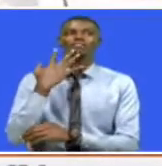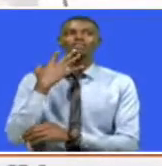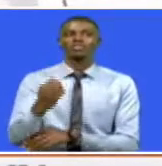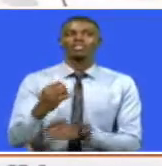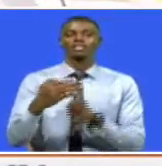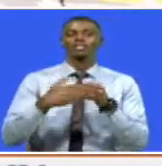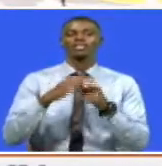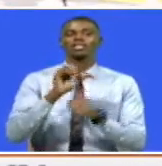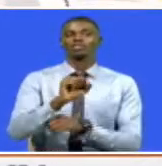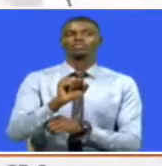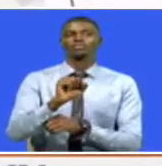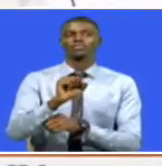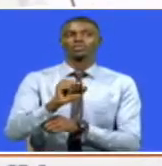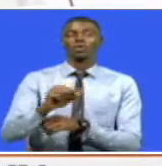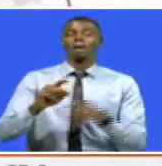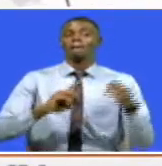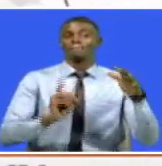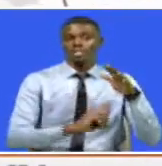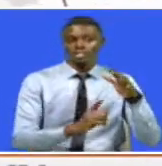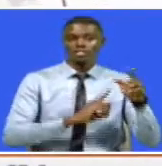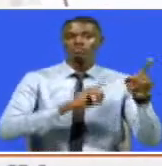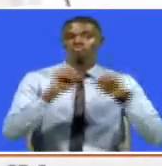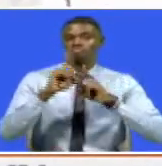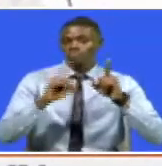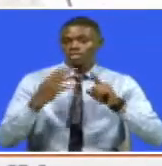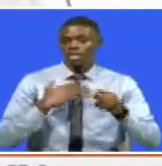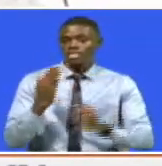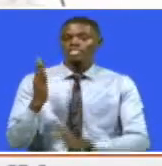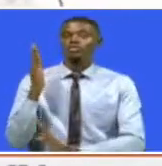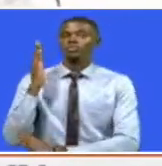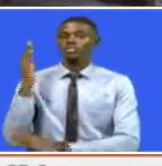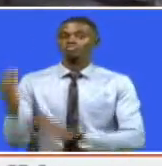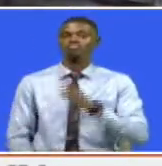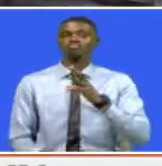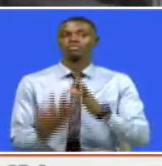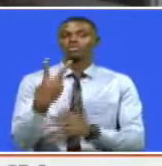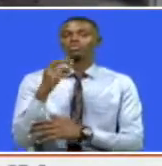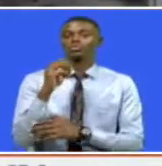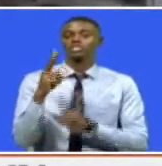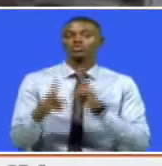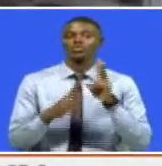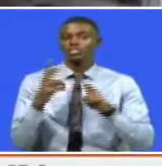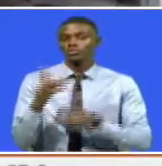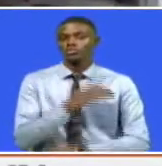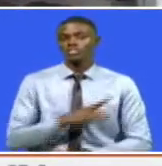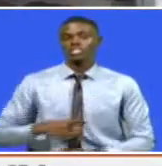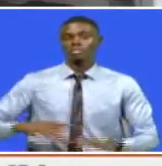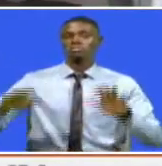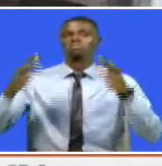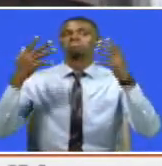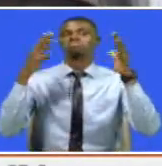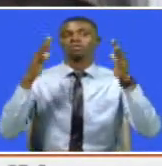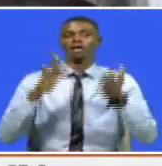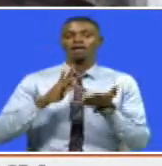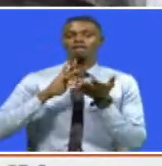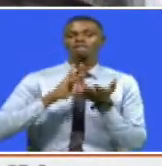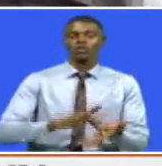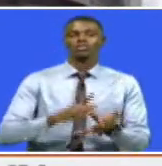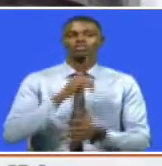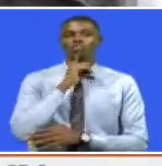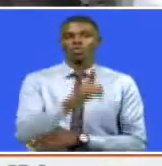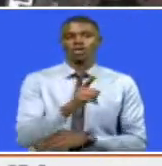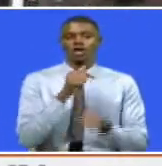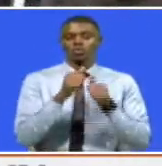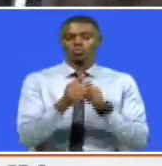1,595. The Ministry of Transport, together with the Ministry of Interior, launching 2022 December Festivity Enforcement Initiative,